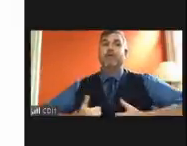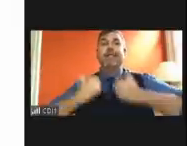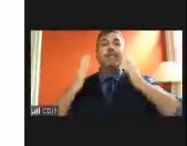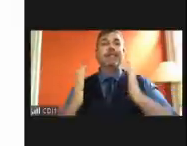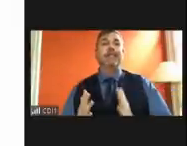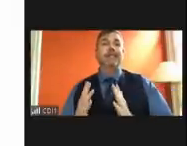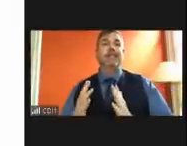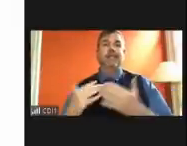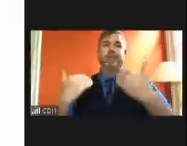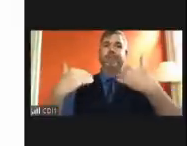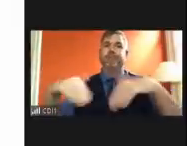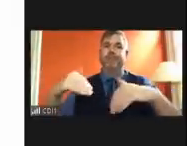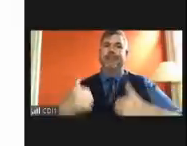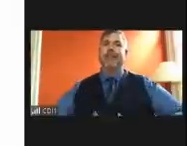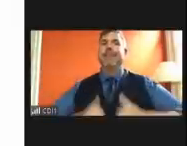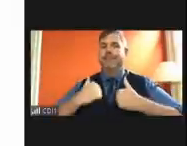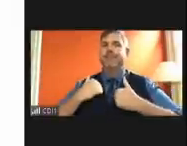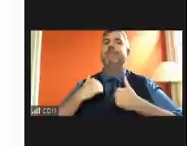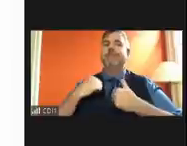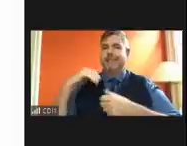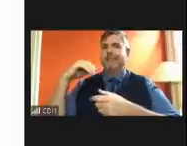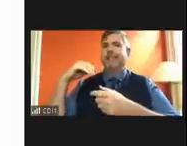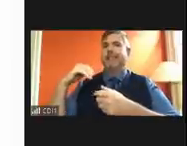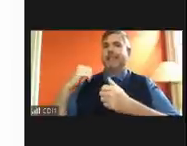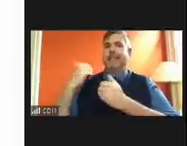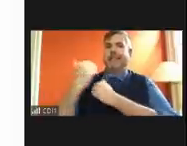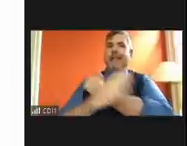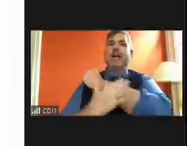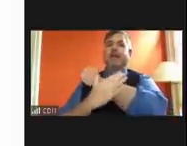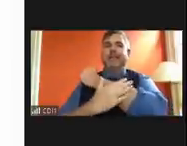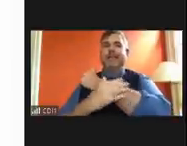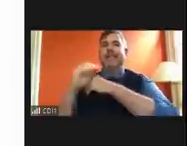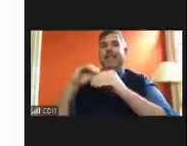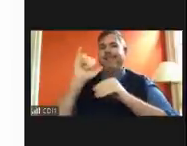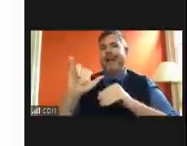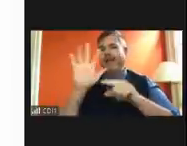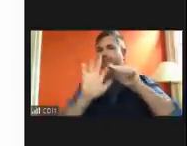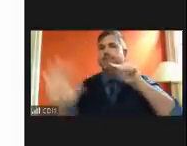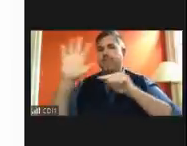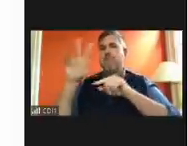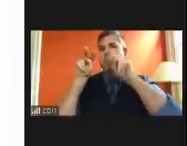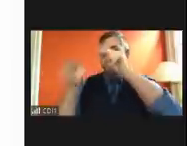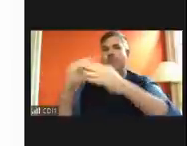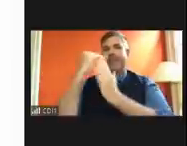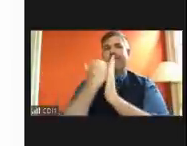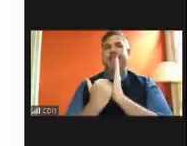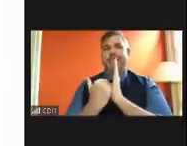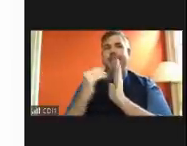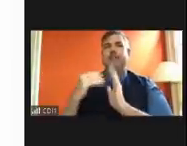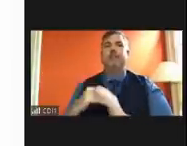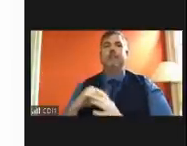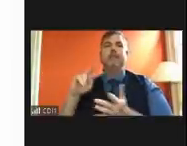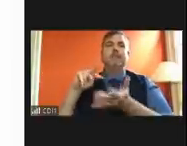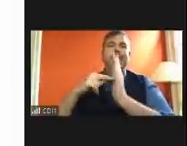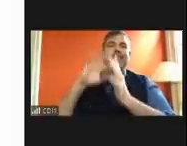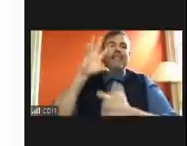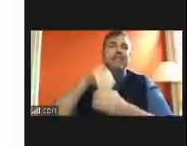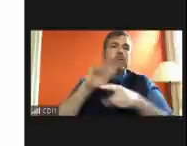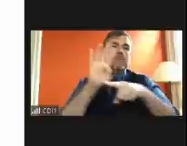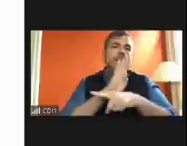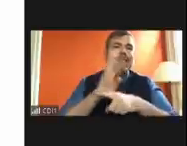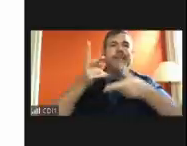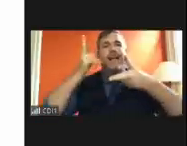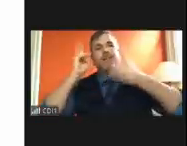obliged by the state to close non-essential indoor businesses, hair salons, barbershops, and indoor malls on